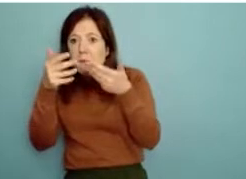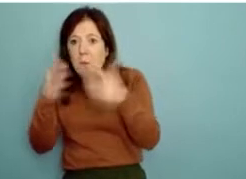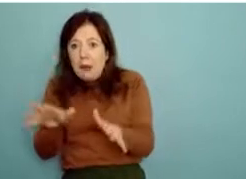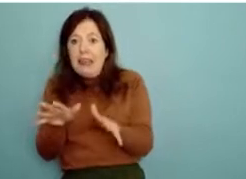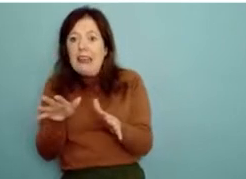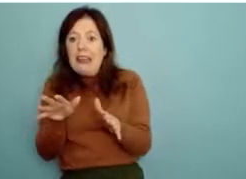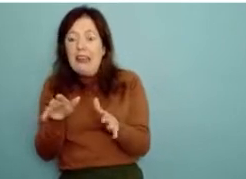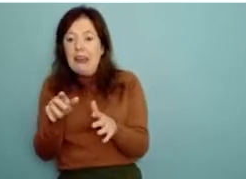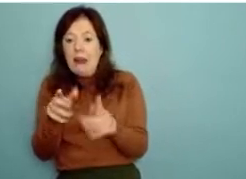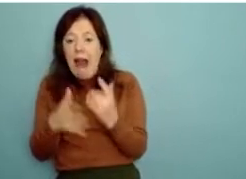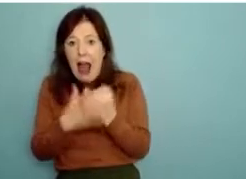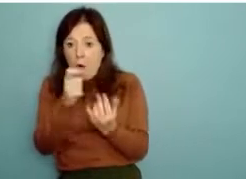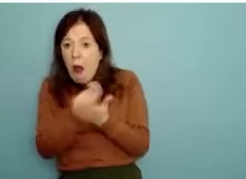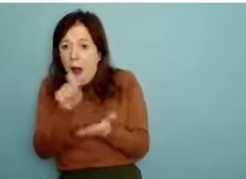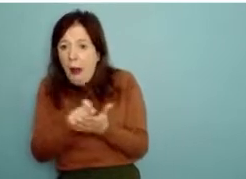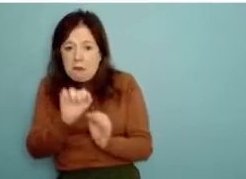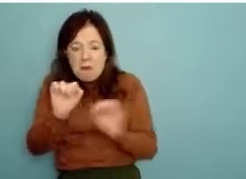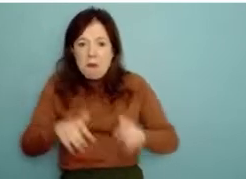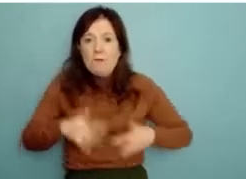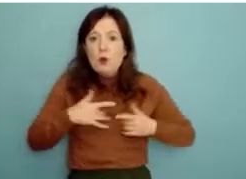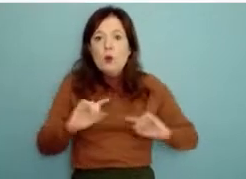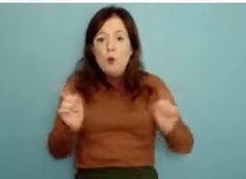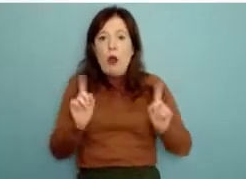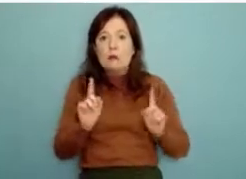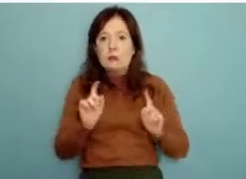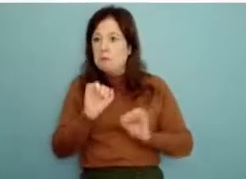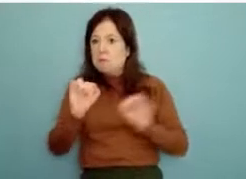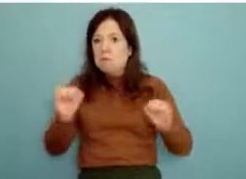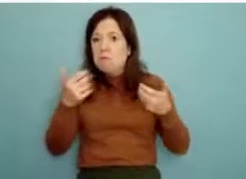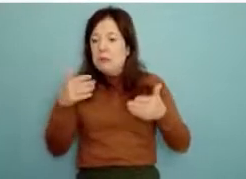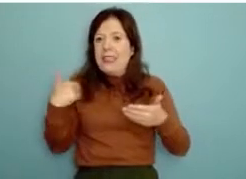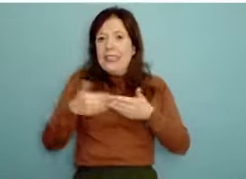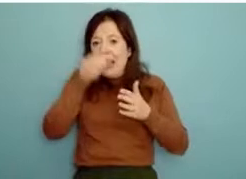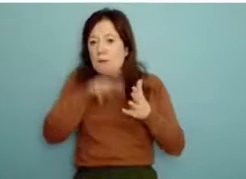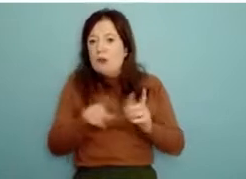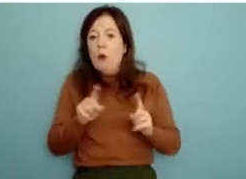collecting outcomes. So if we move to the next slide.